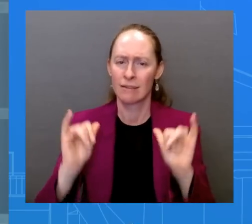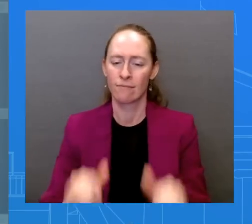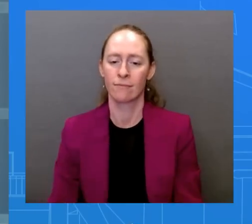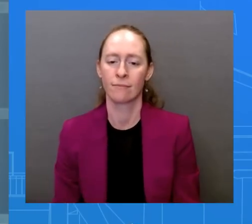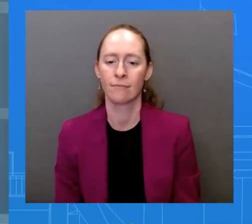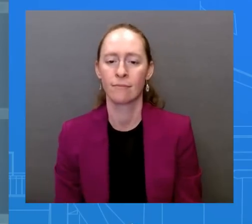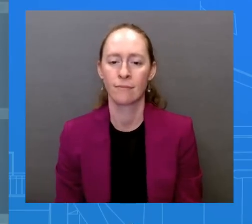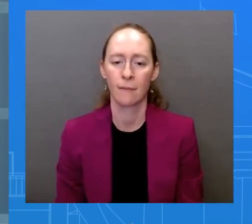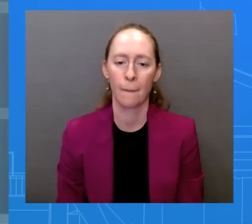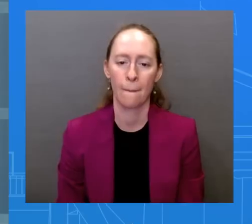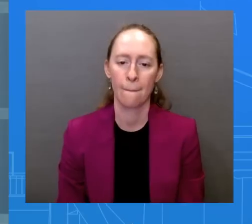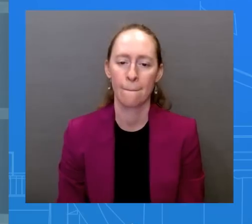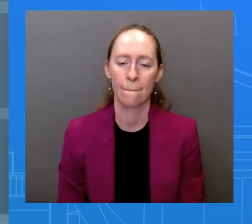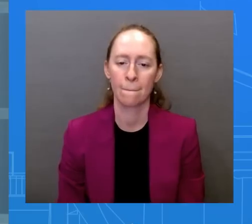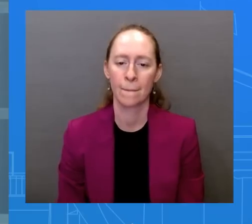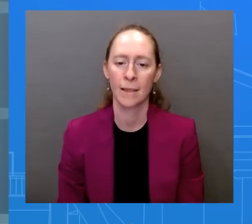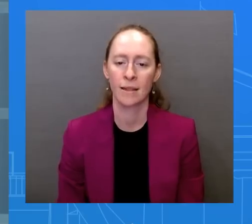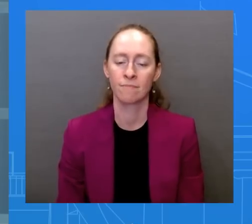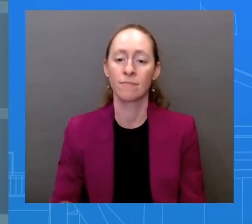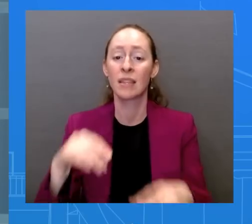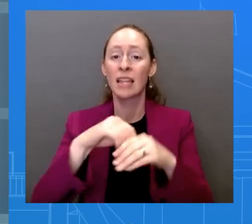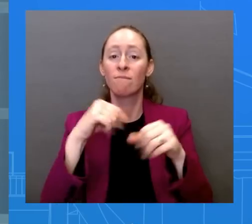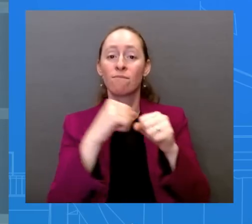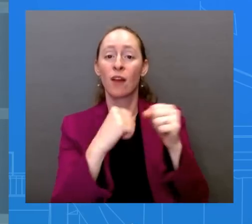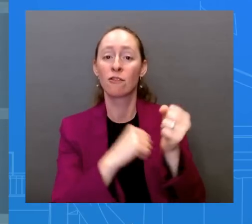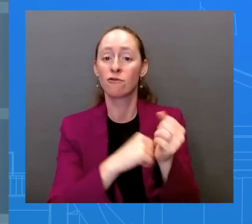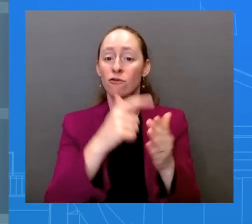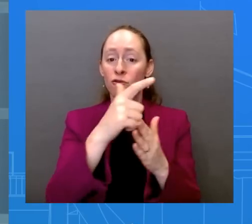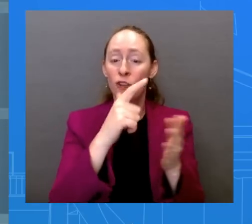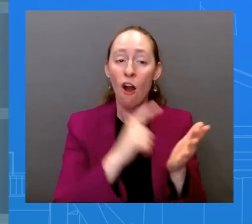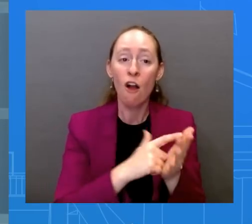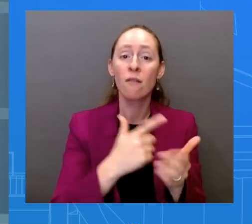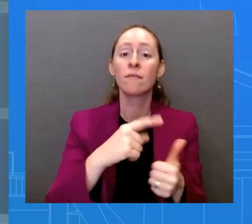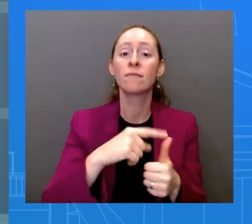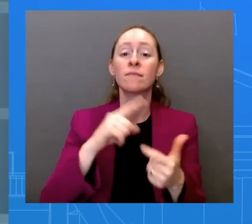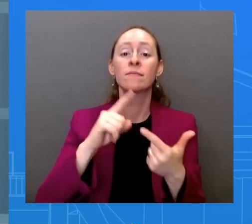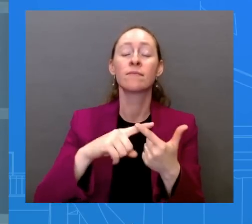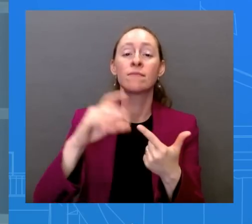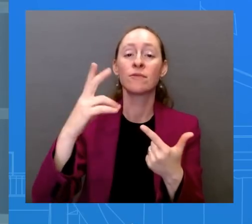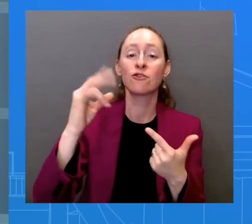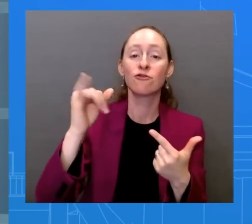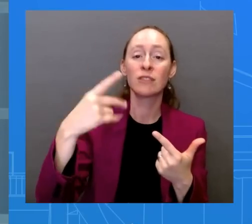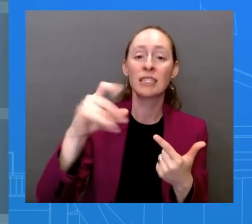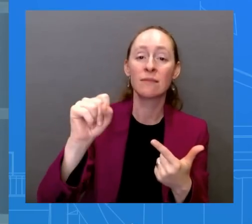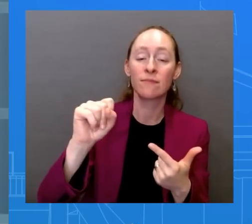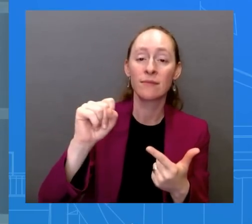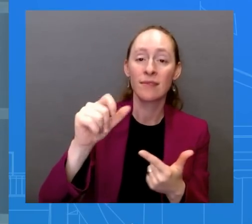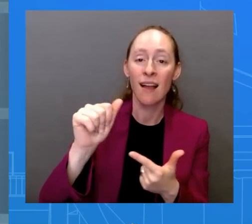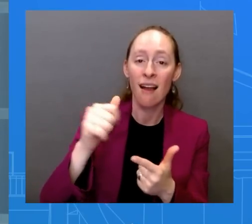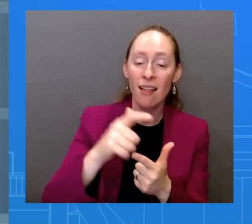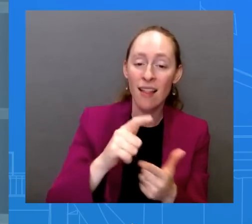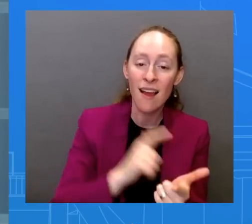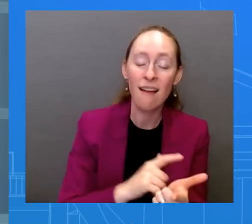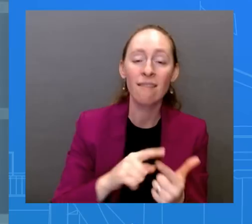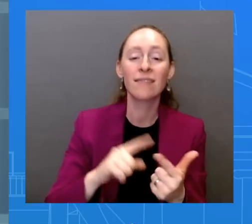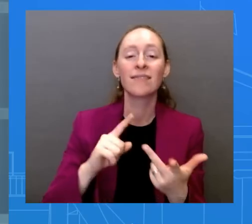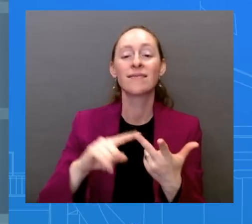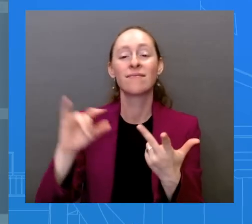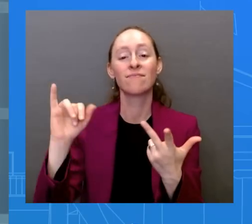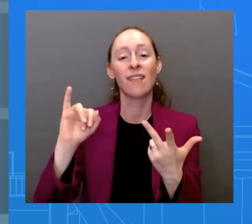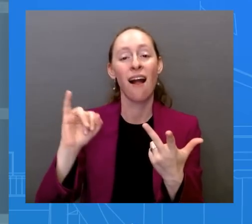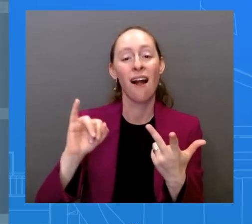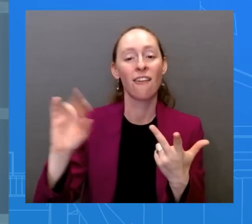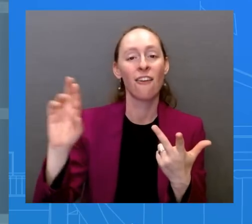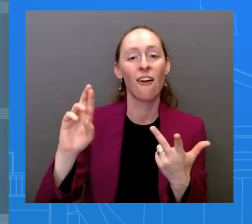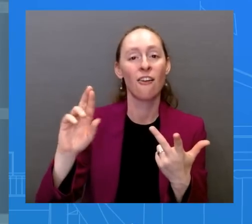CHIPS Act, and the Inflation Reduction Act, are encouraging investment right here in the United States. I just mentioned a moment